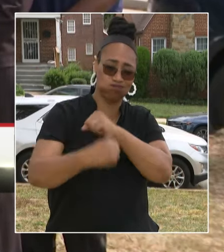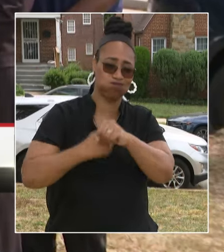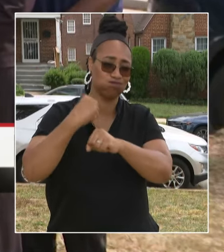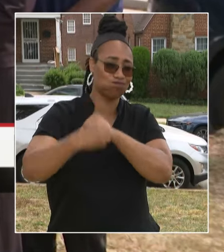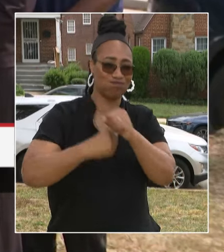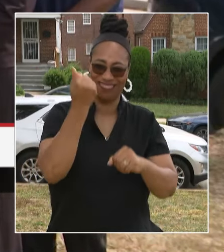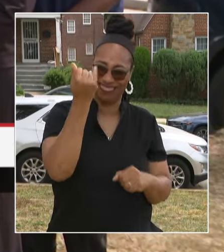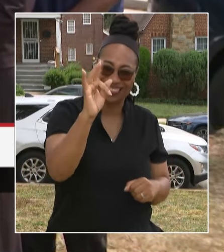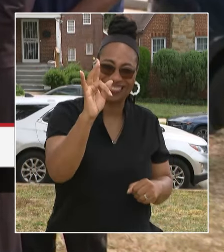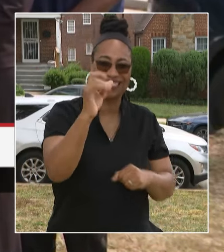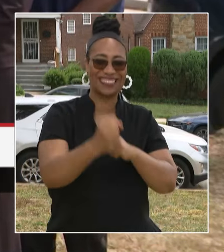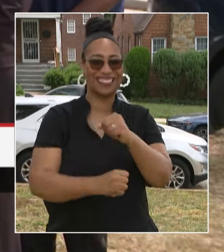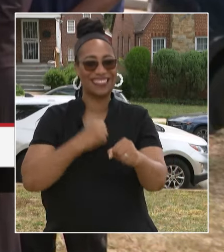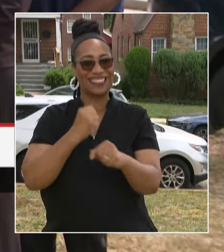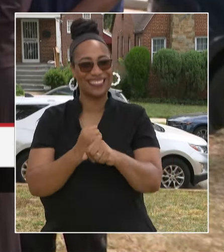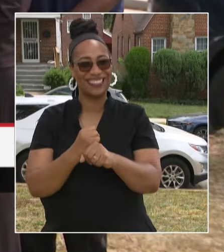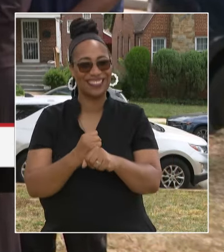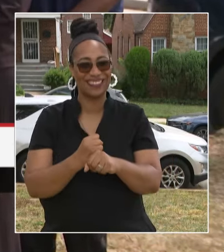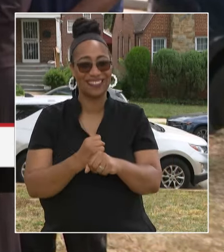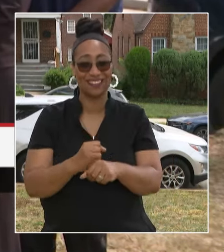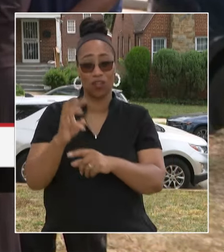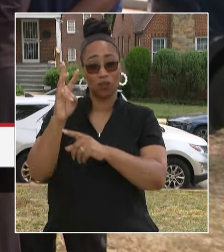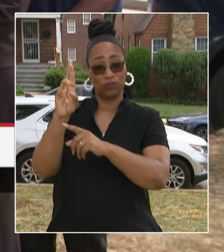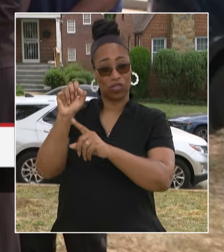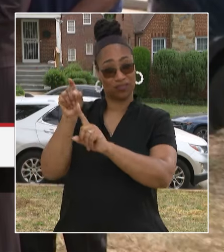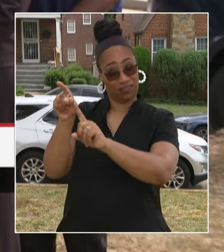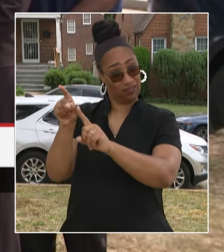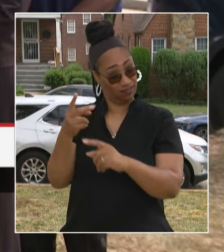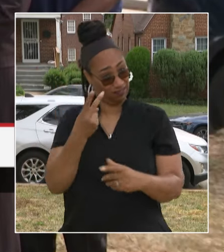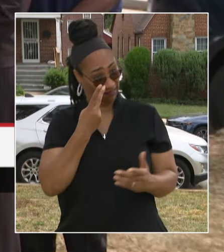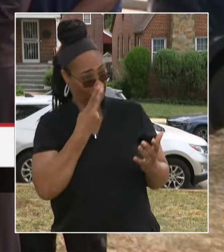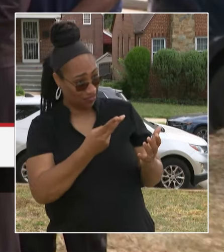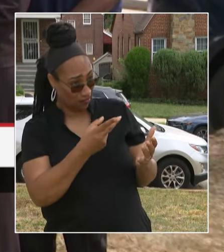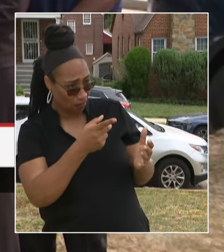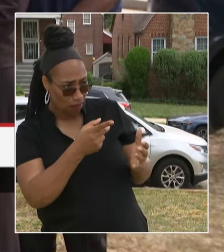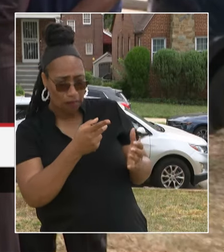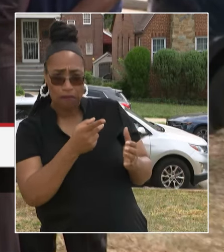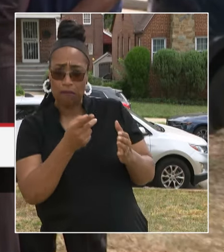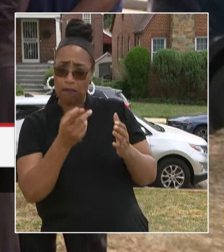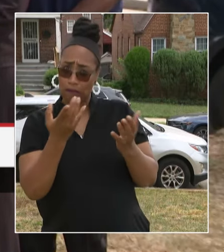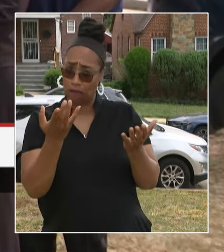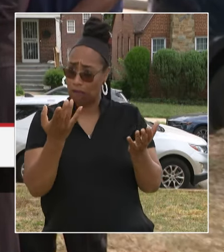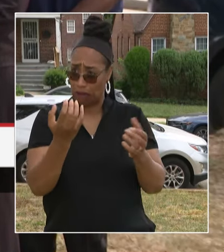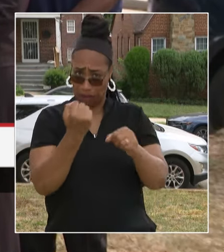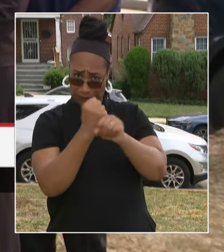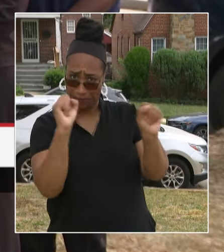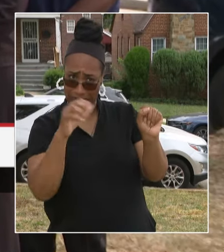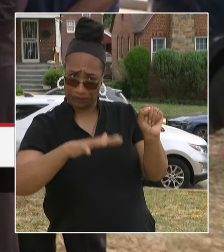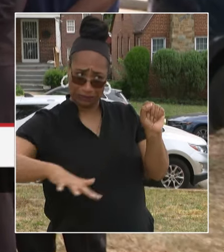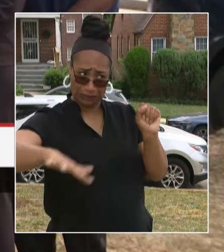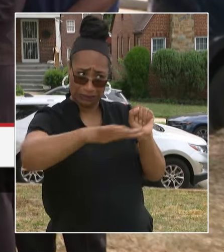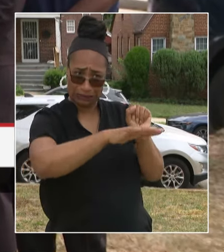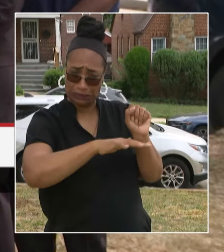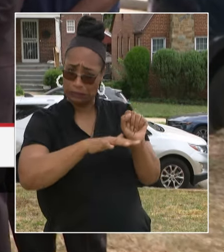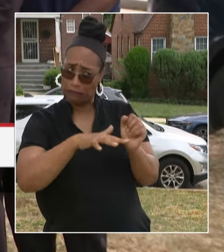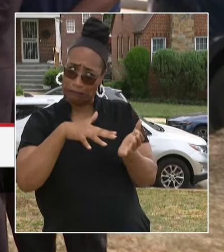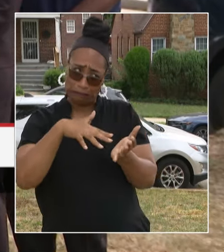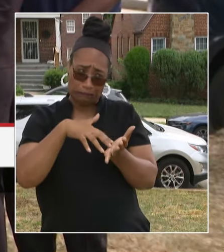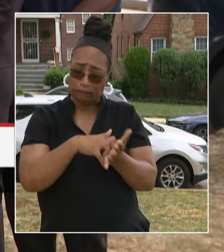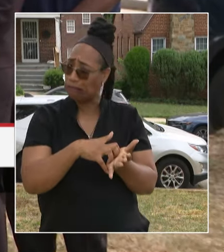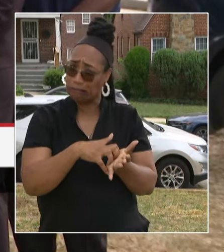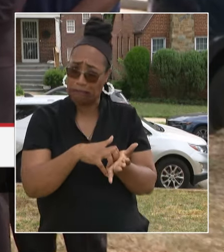the plight of what needed to happen within the public safety, and he got me involved in doing things. But I